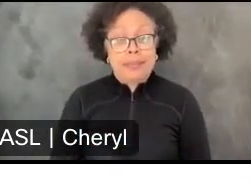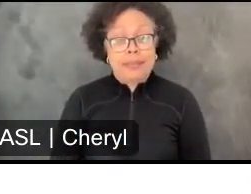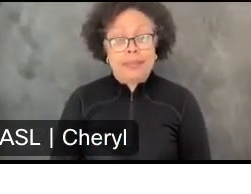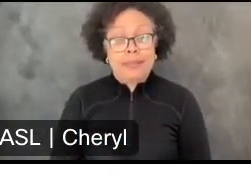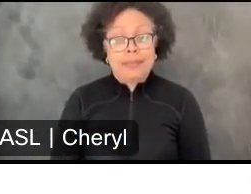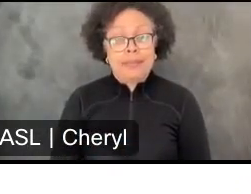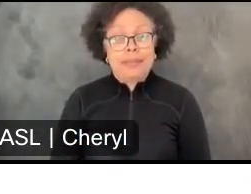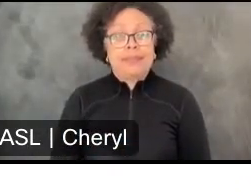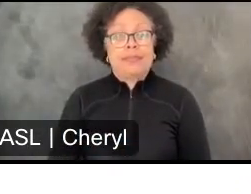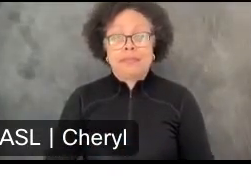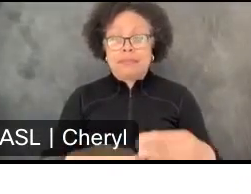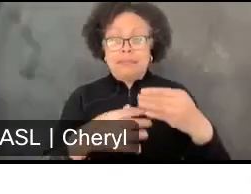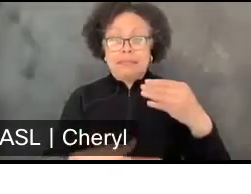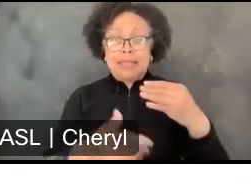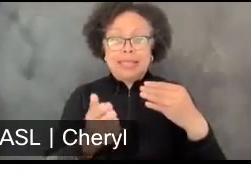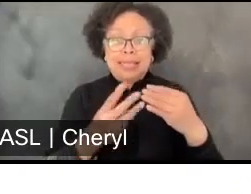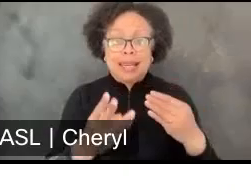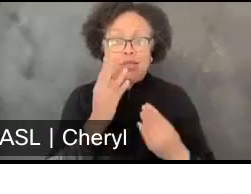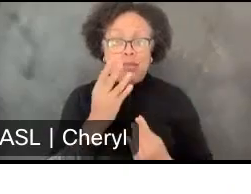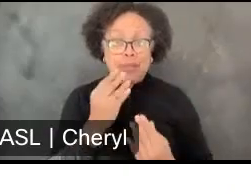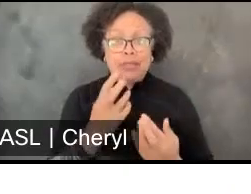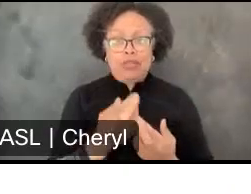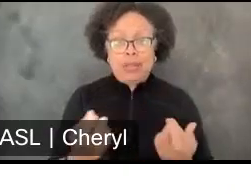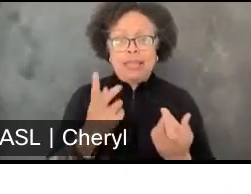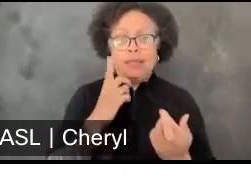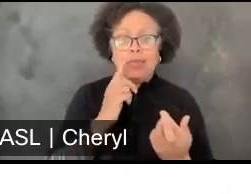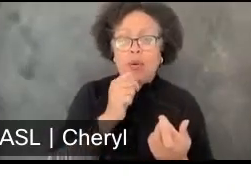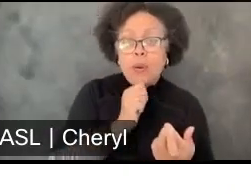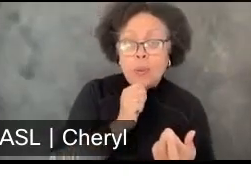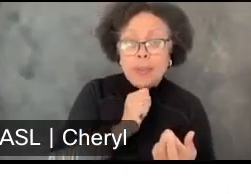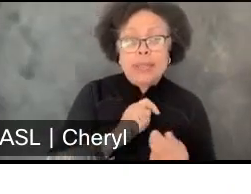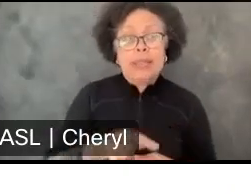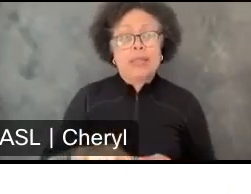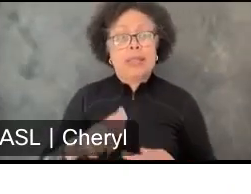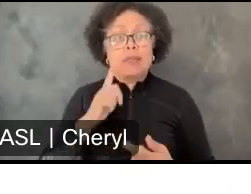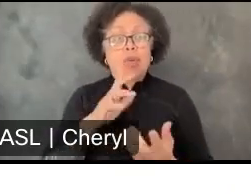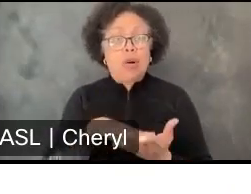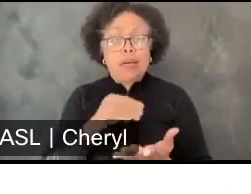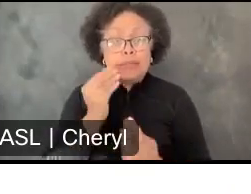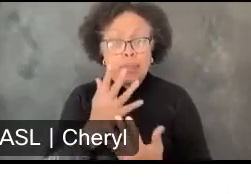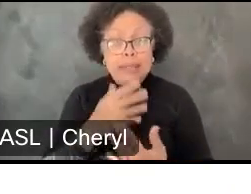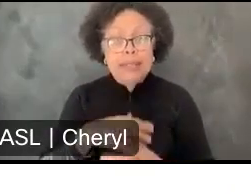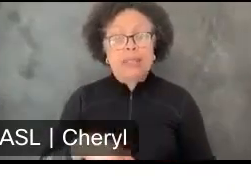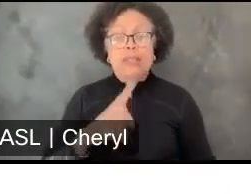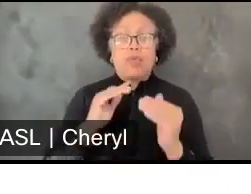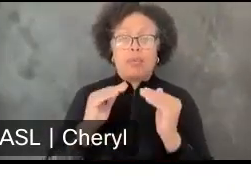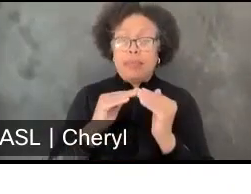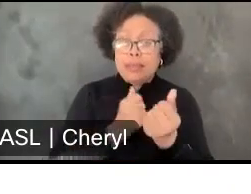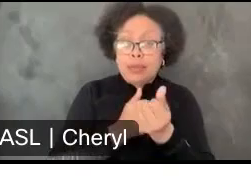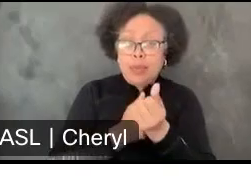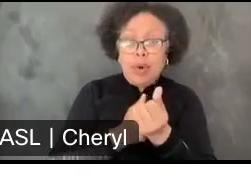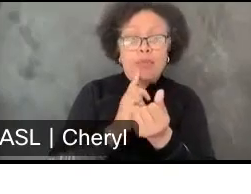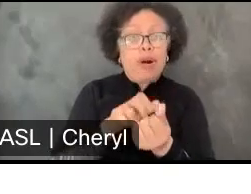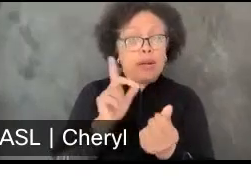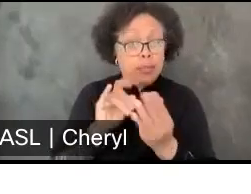Here we have links to resources for coping, information, and peer support for persons with alternative